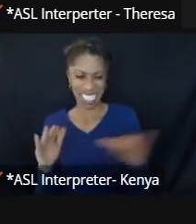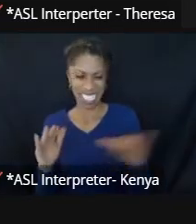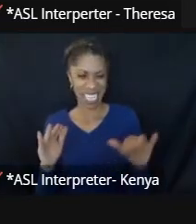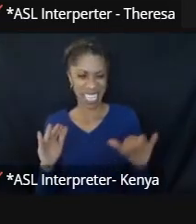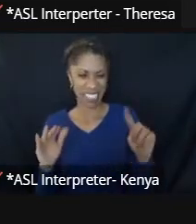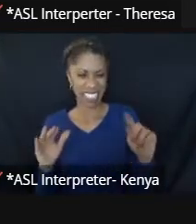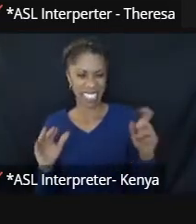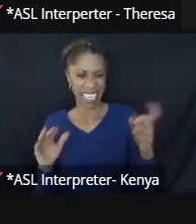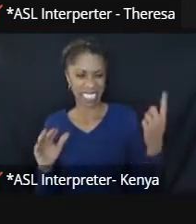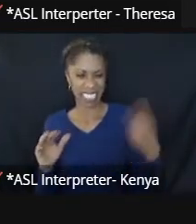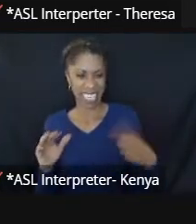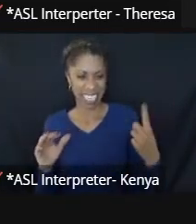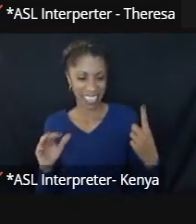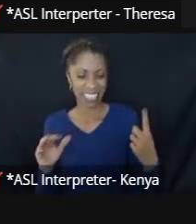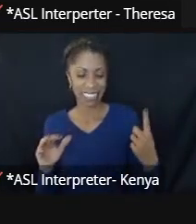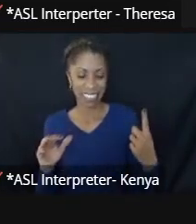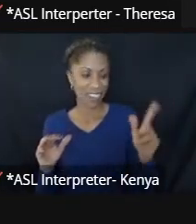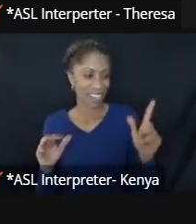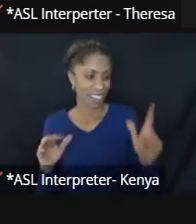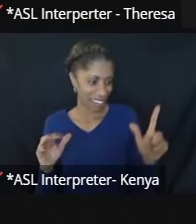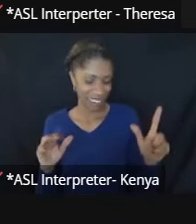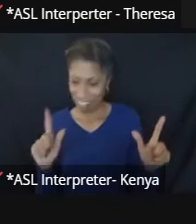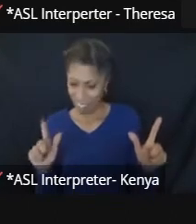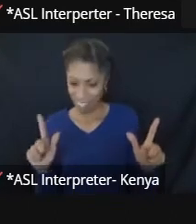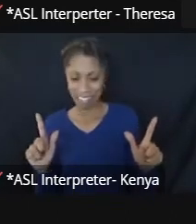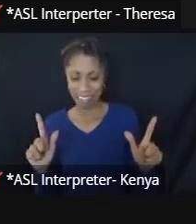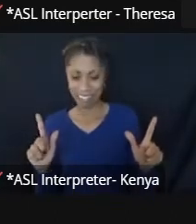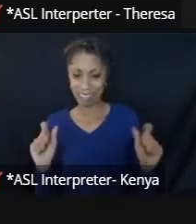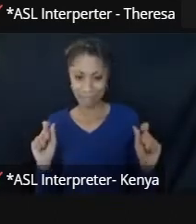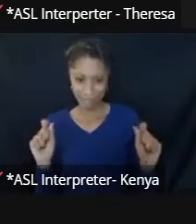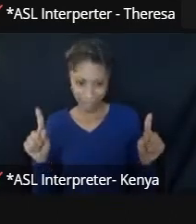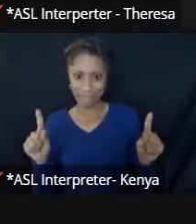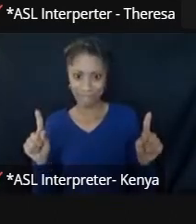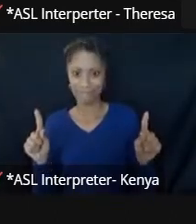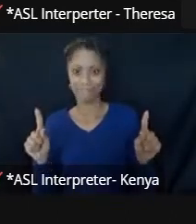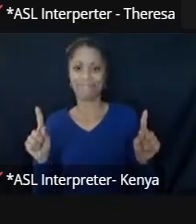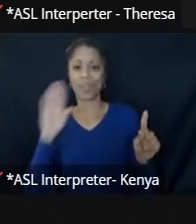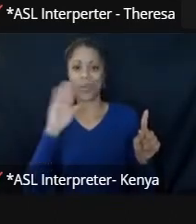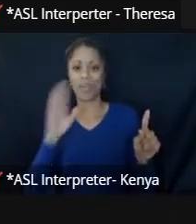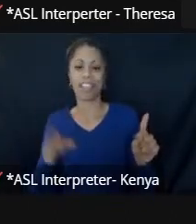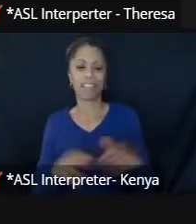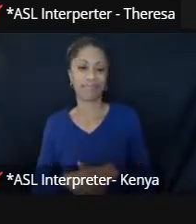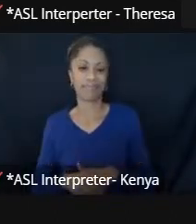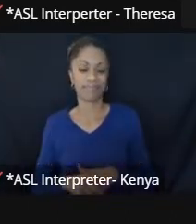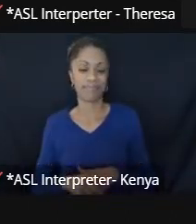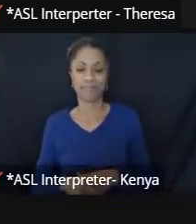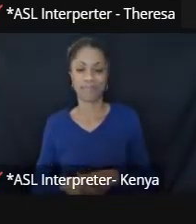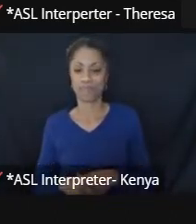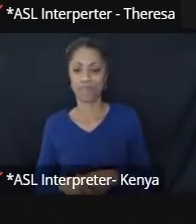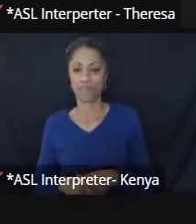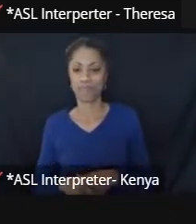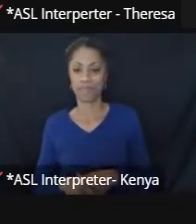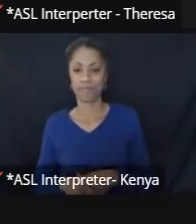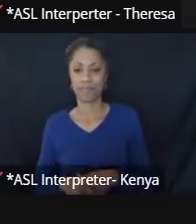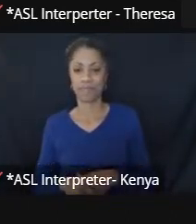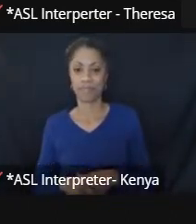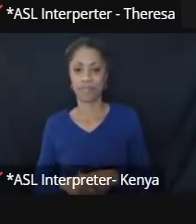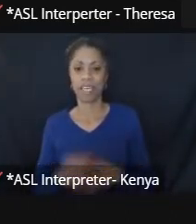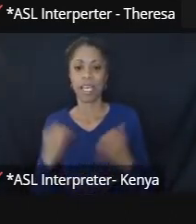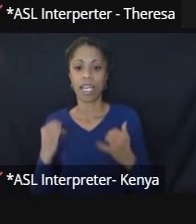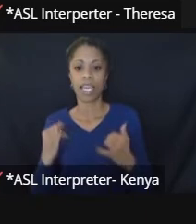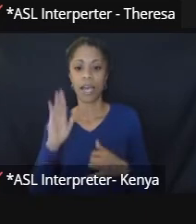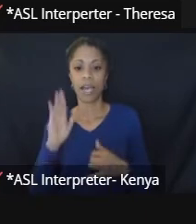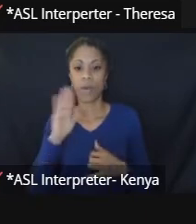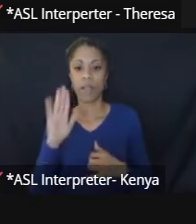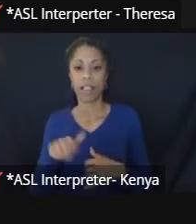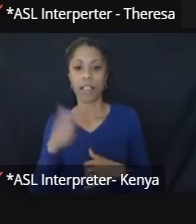the grant. All right. With that, I'm going to hand it over to,